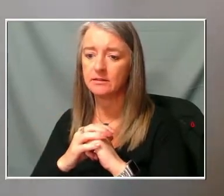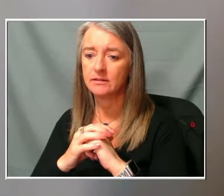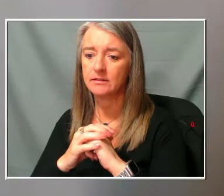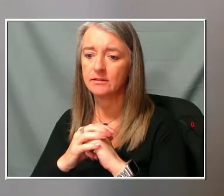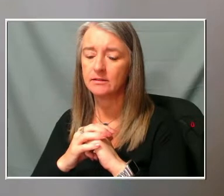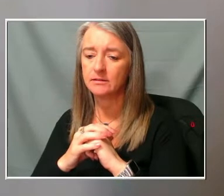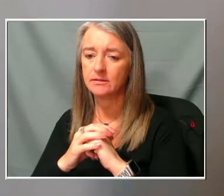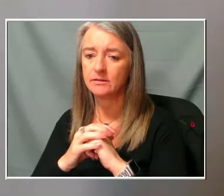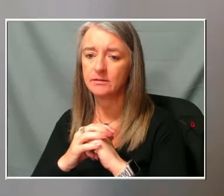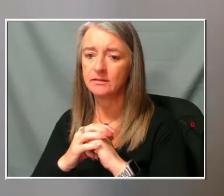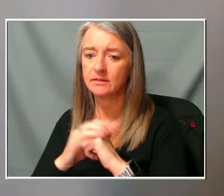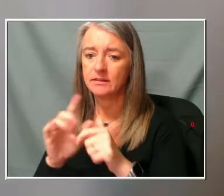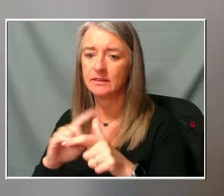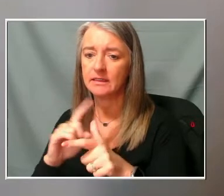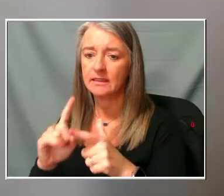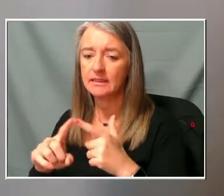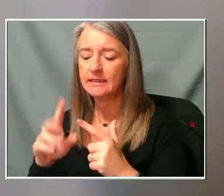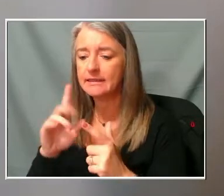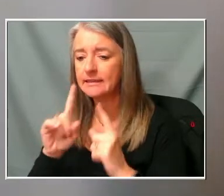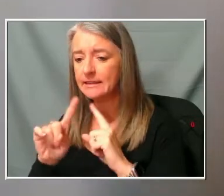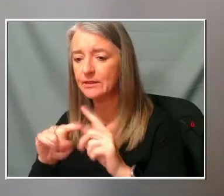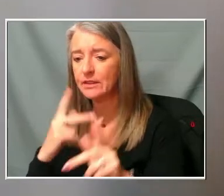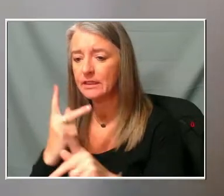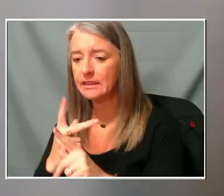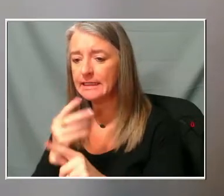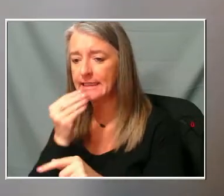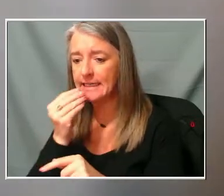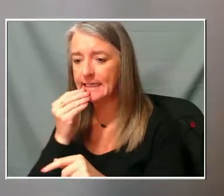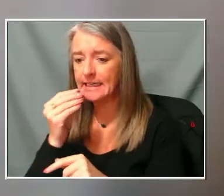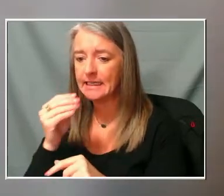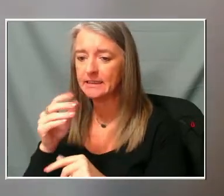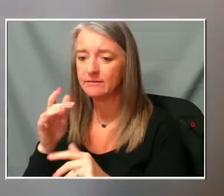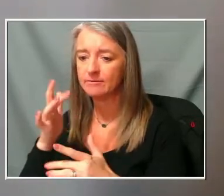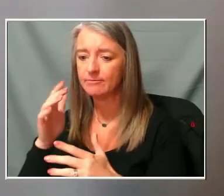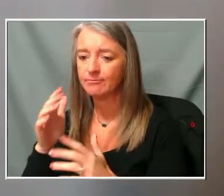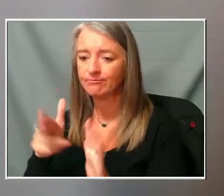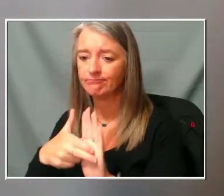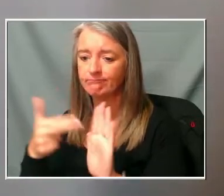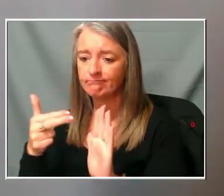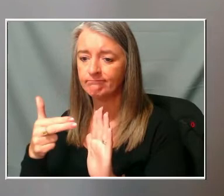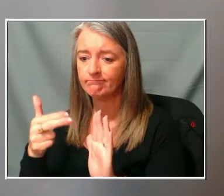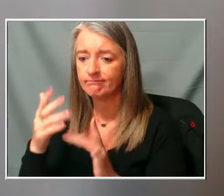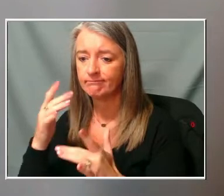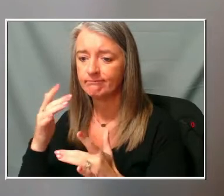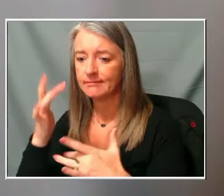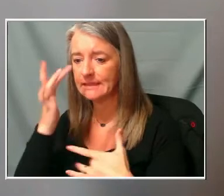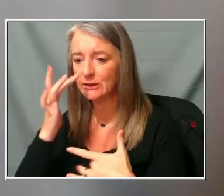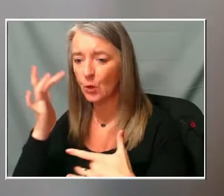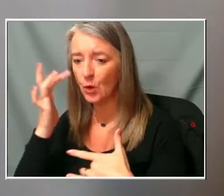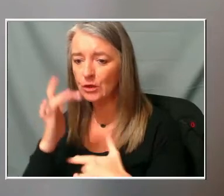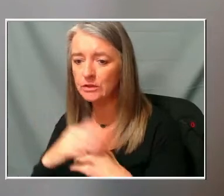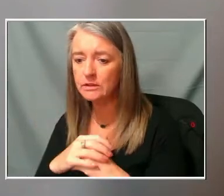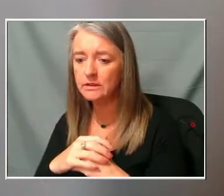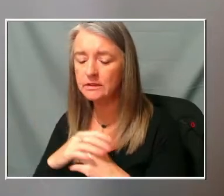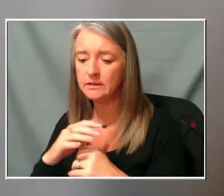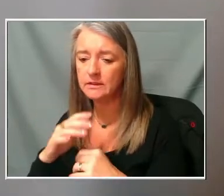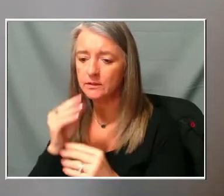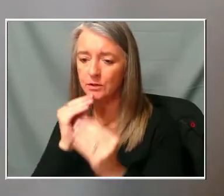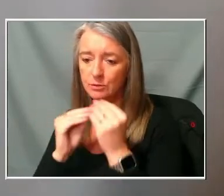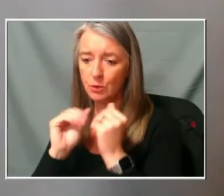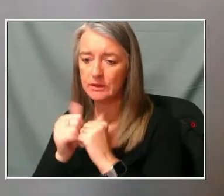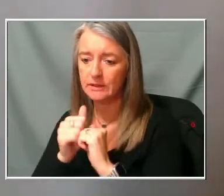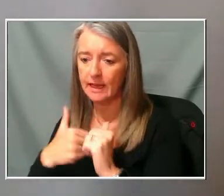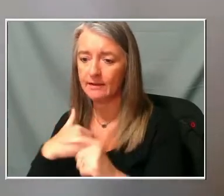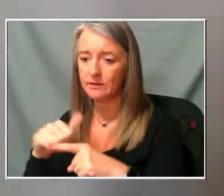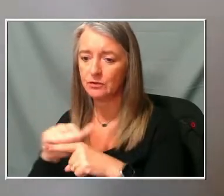high prevalence of disordered eating and eating disorders within this population. So it's also crucial for me and for sports dietitians to have